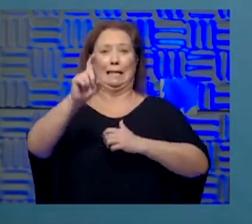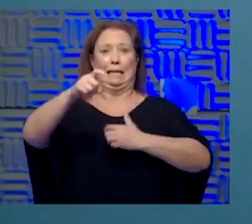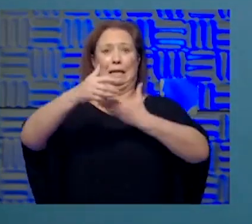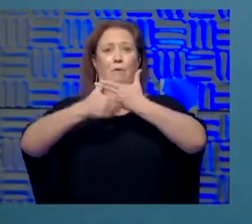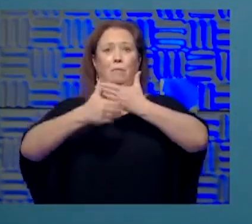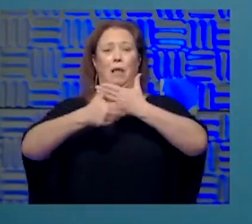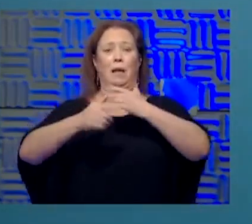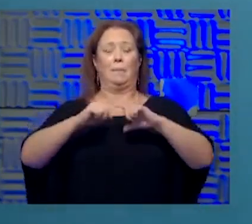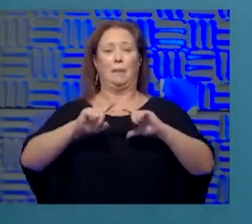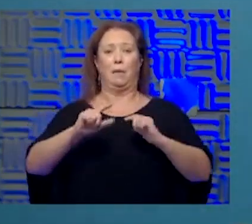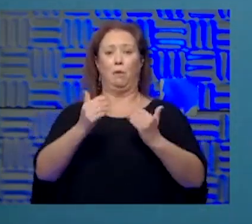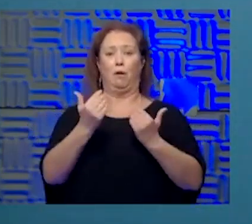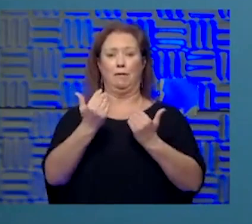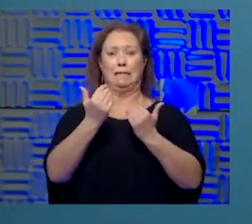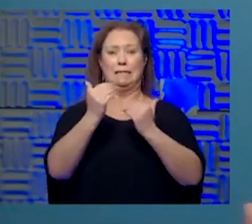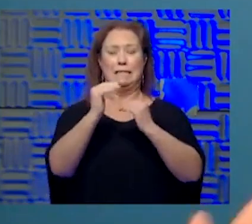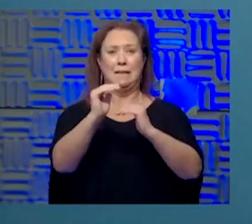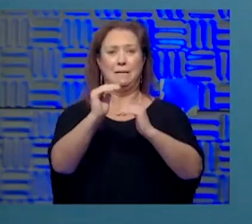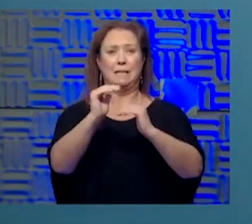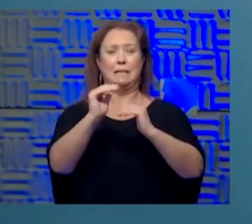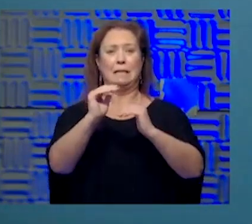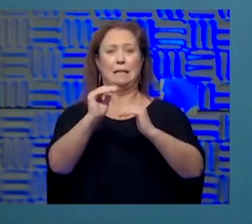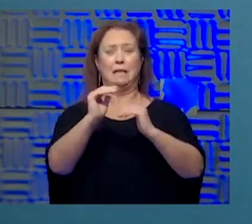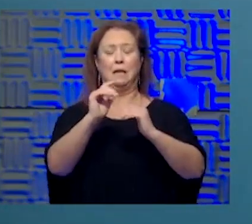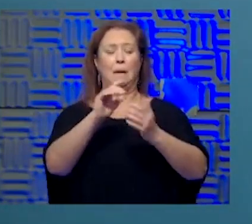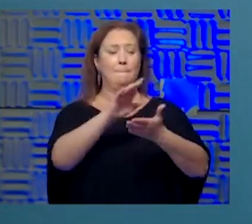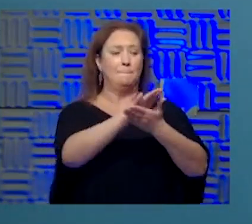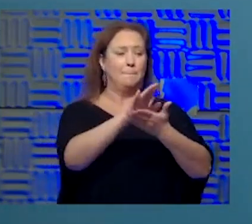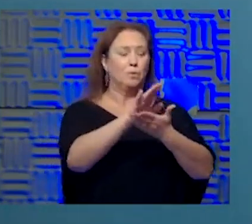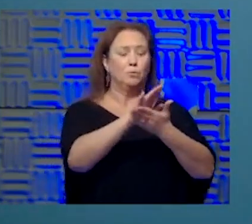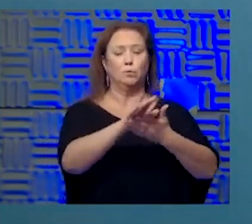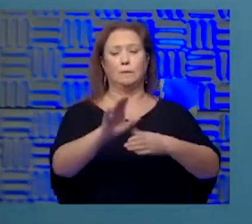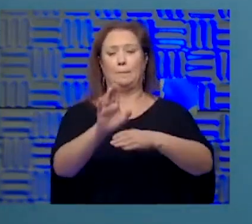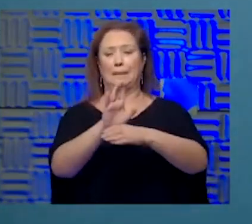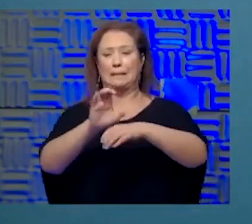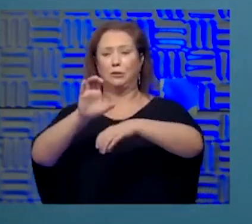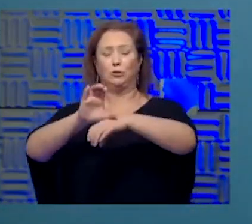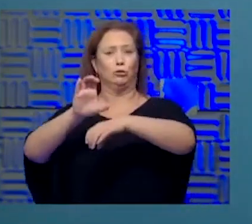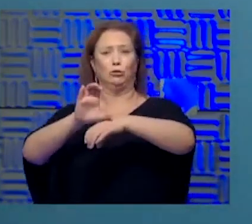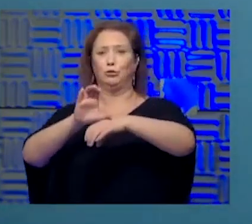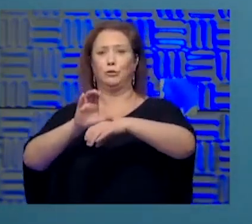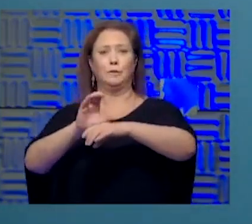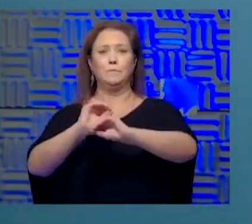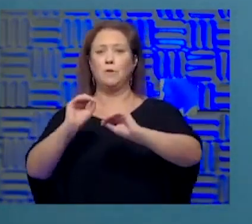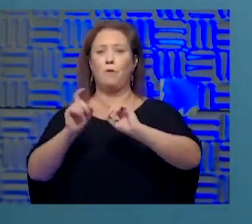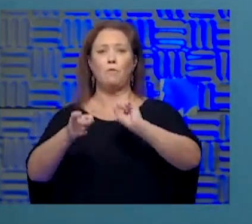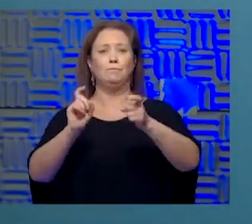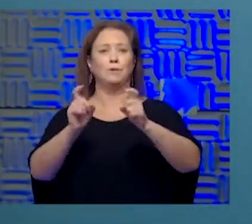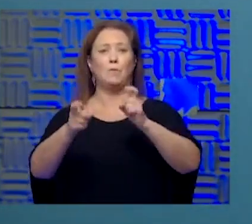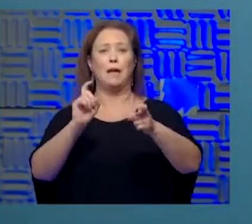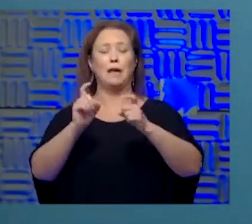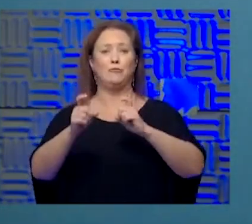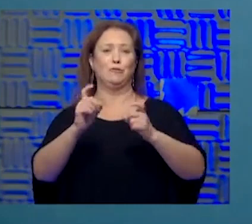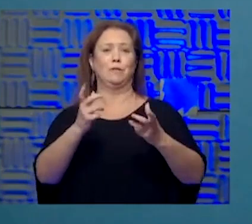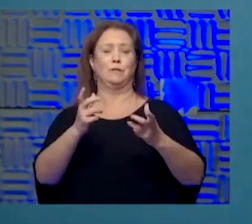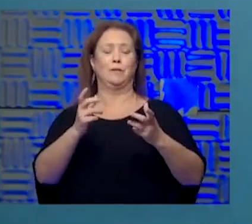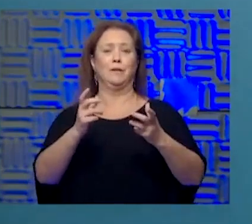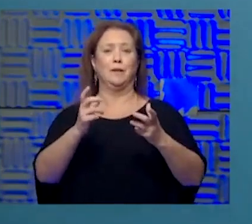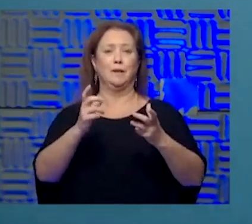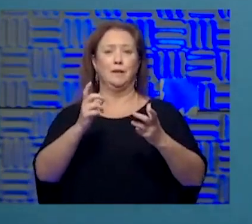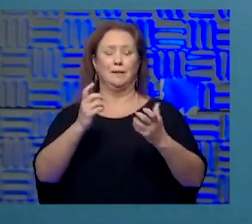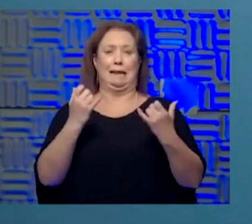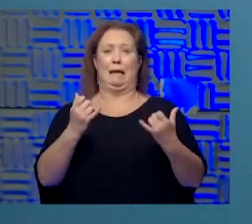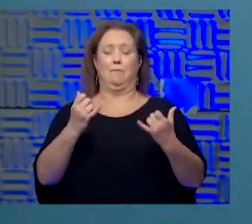our capacity to collect as businesses, schools, churches, they can't hold blood drives with us right now. So we're